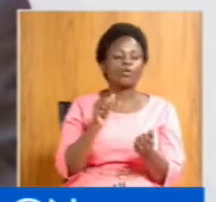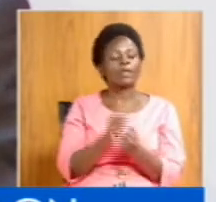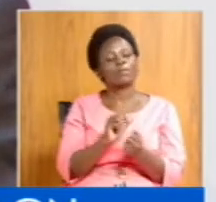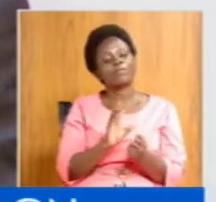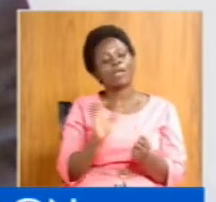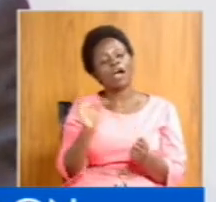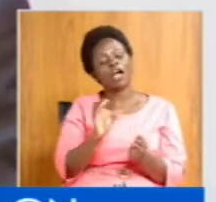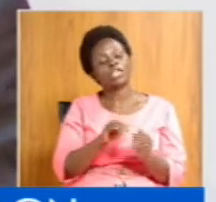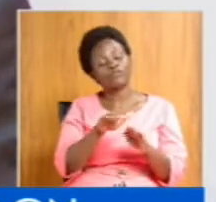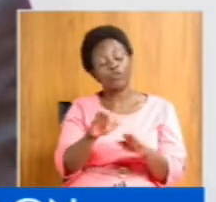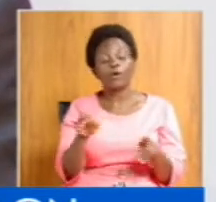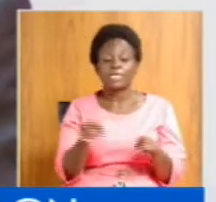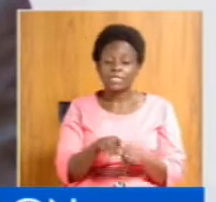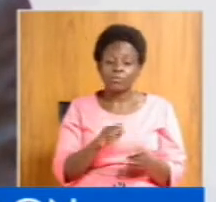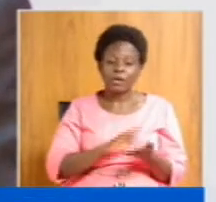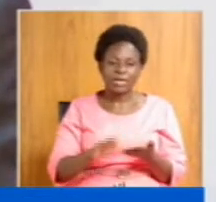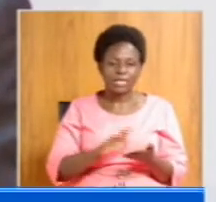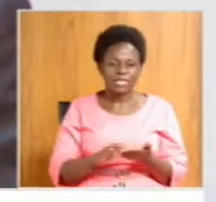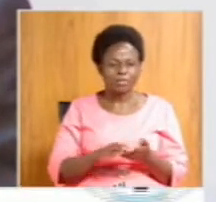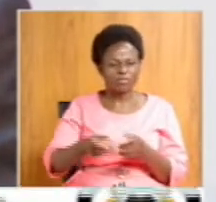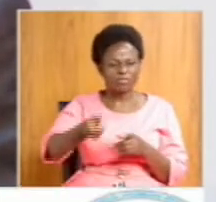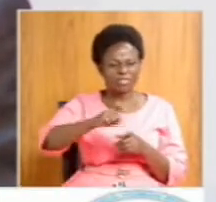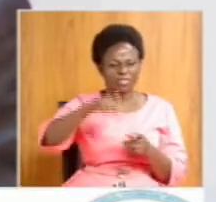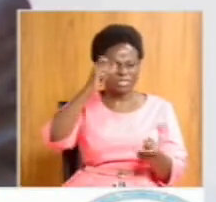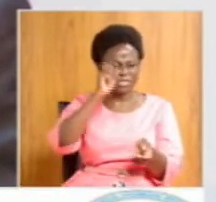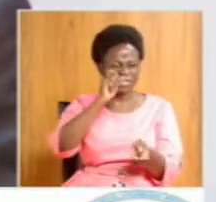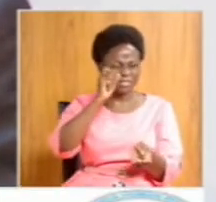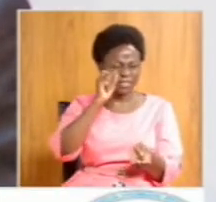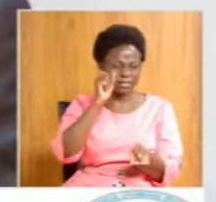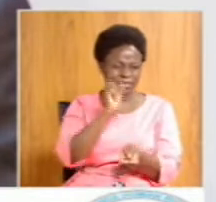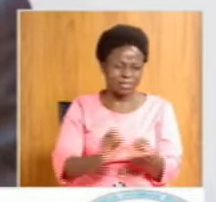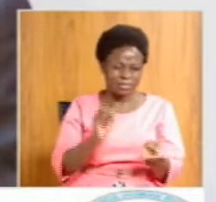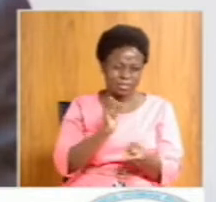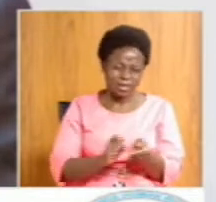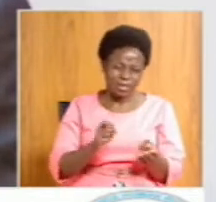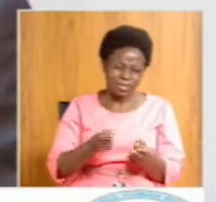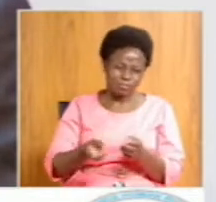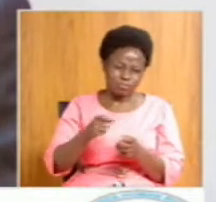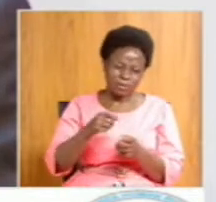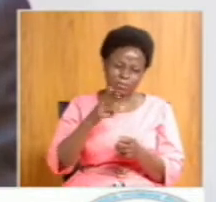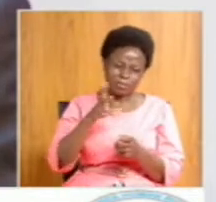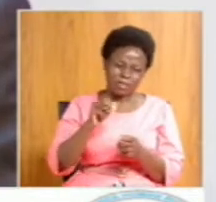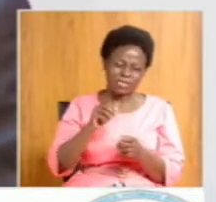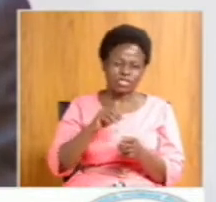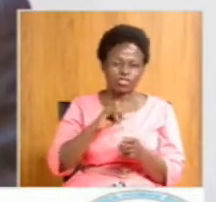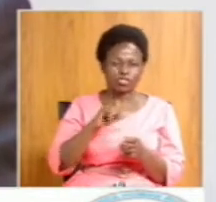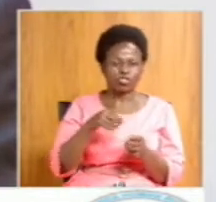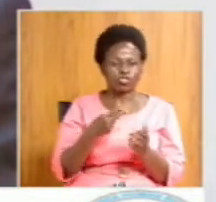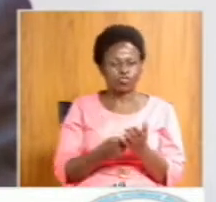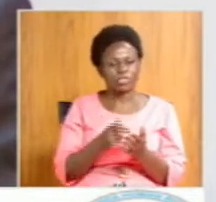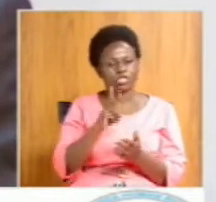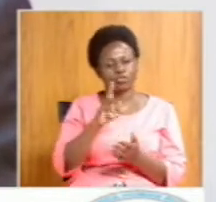then we exempted all interests and penalties that had accrued up to 30th of June 2020